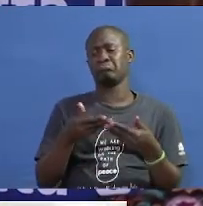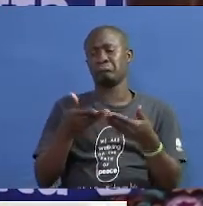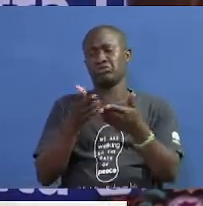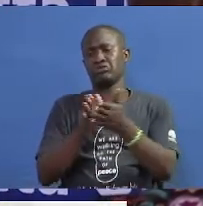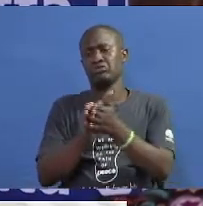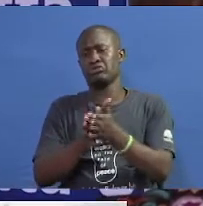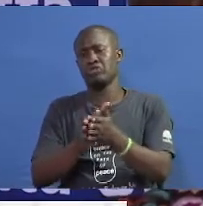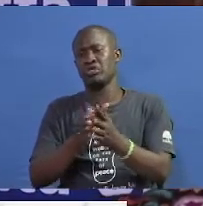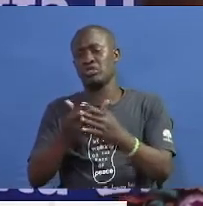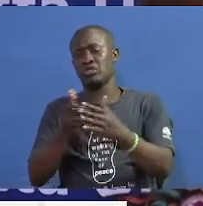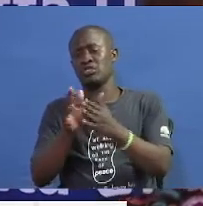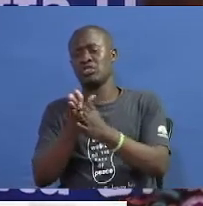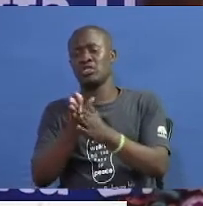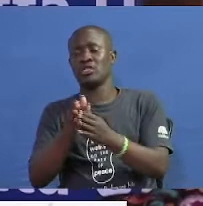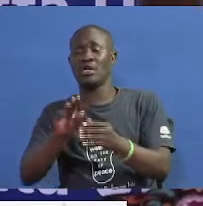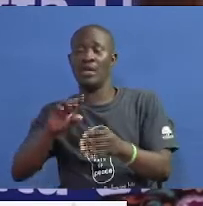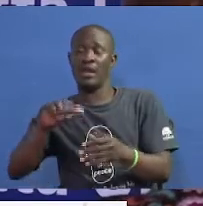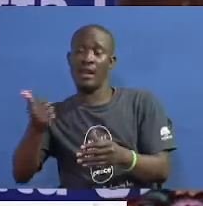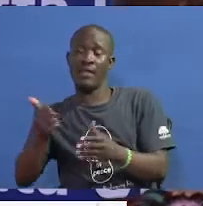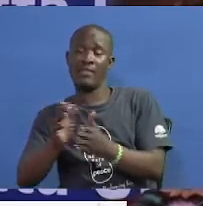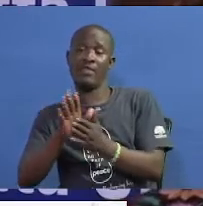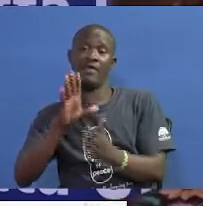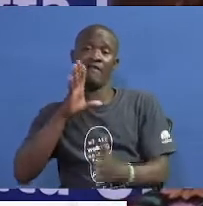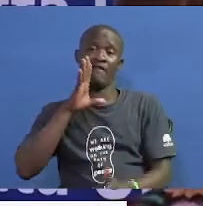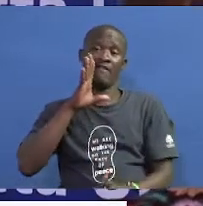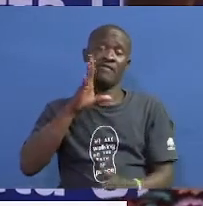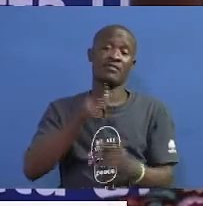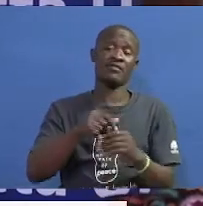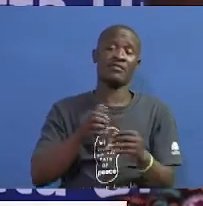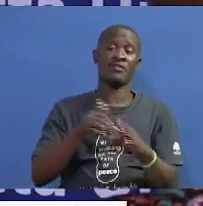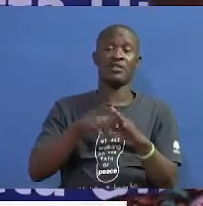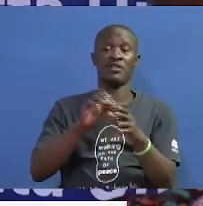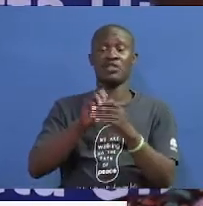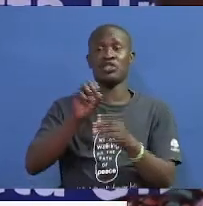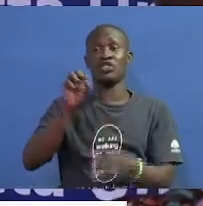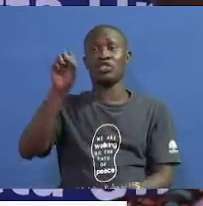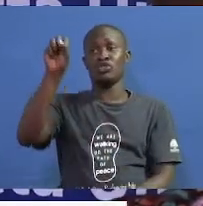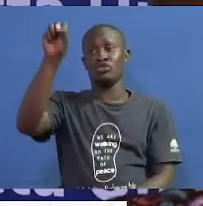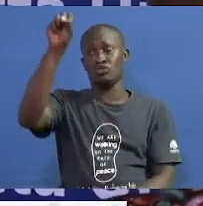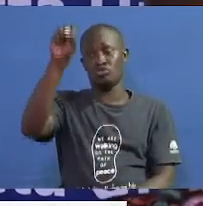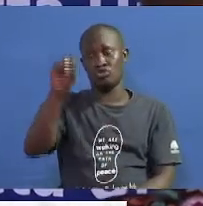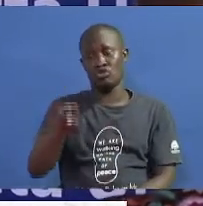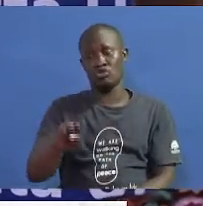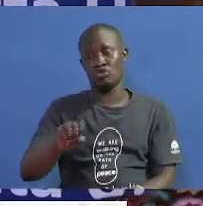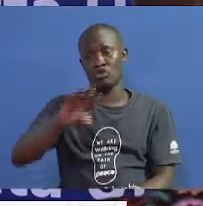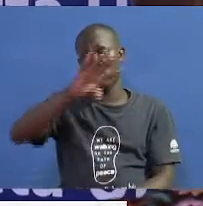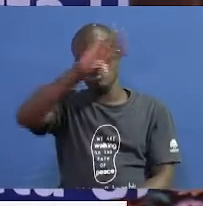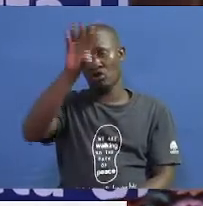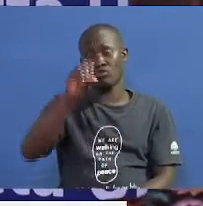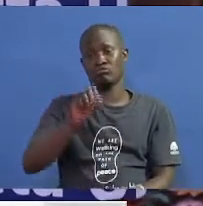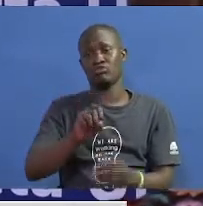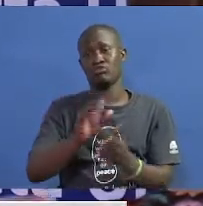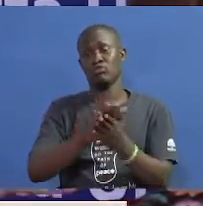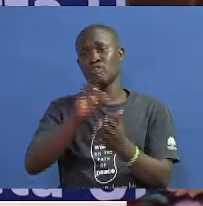Kenya. And then another 500 are going to be deployed in South Africa in the spring of